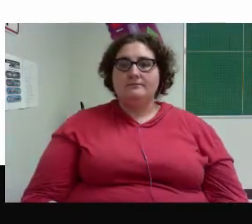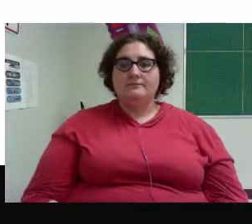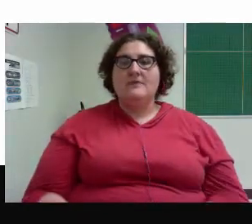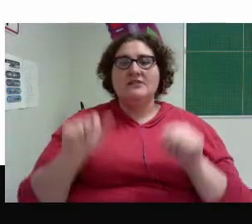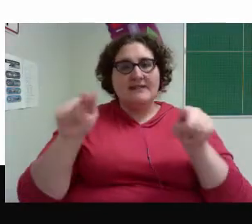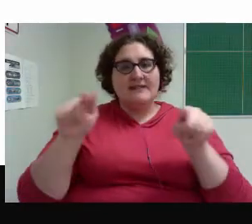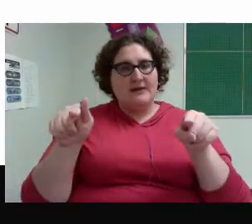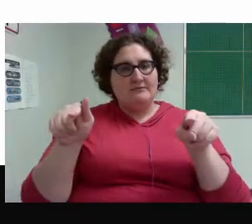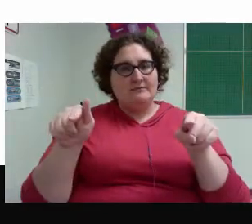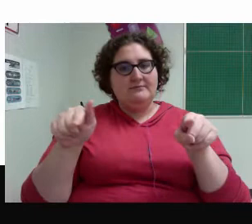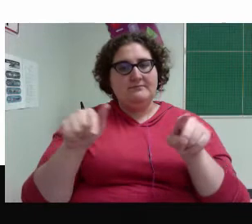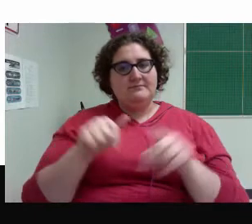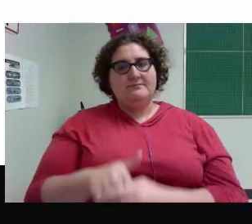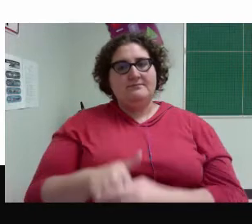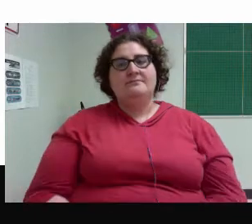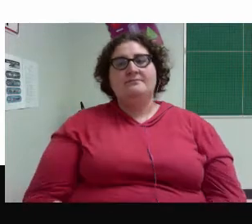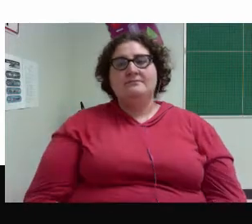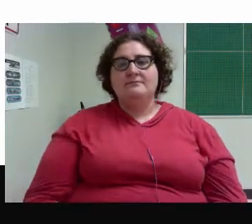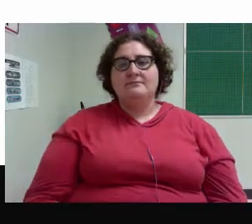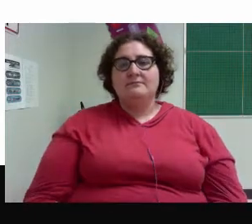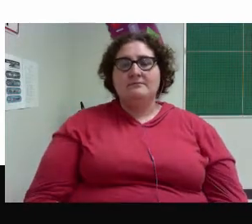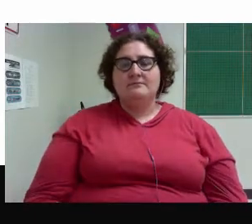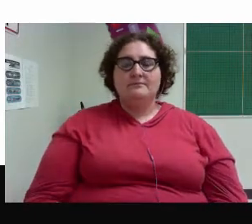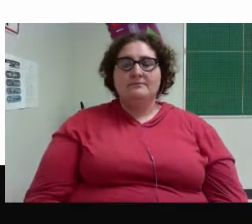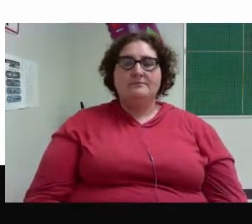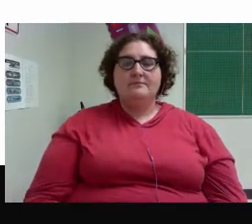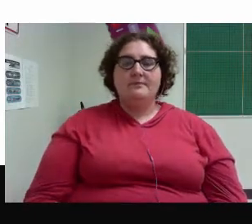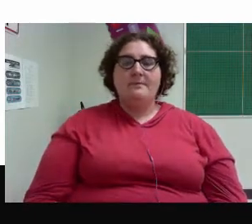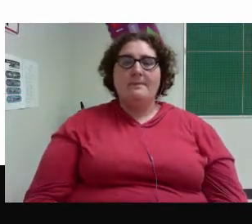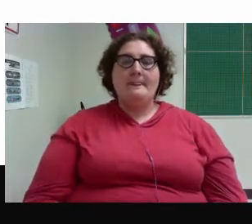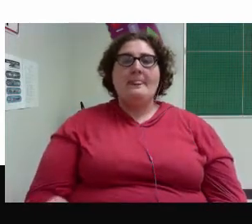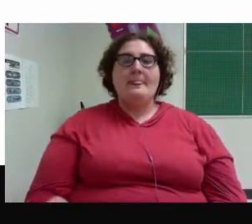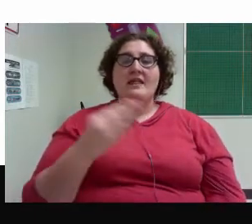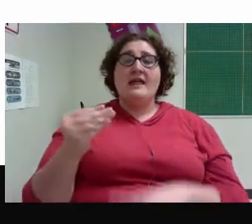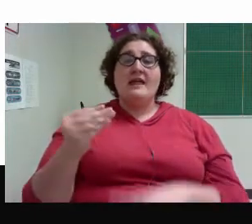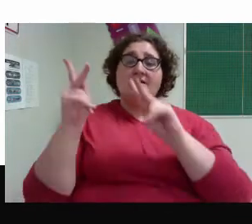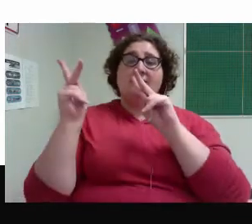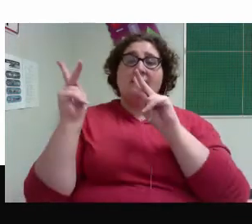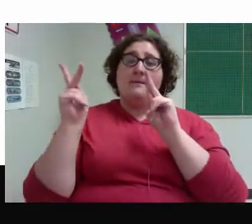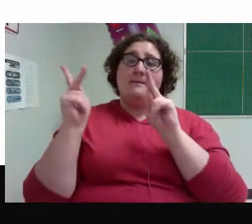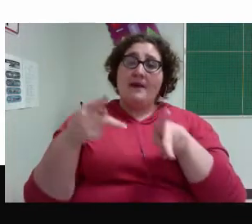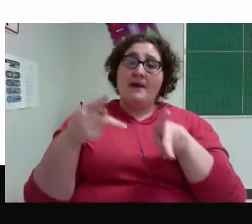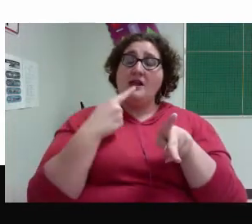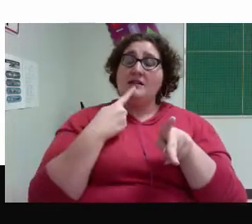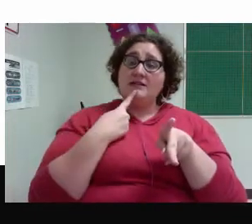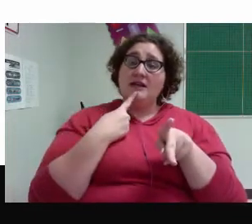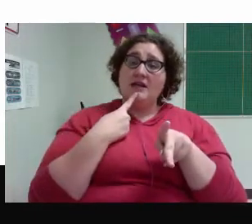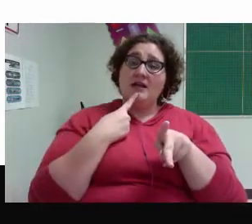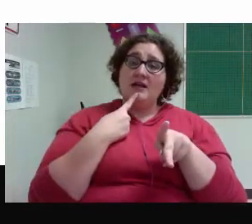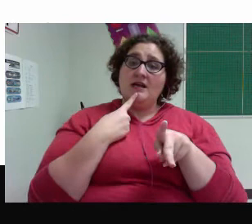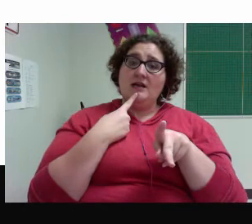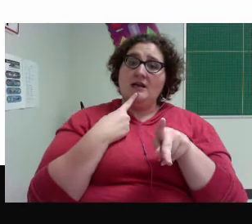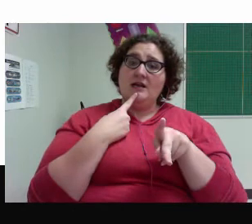It should be segment AC. Okay, and this is the parallel postulate saying that